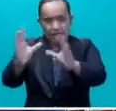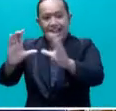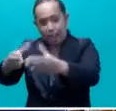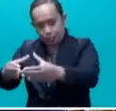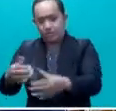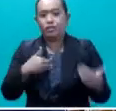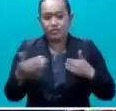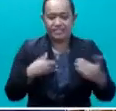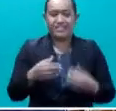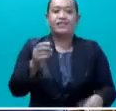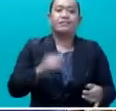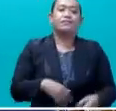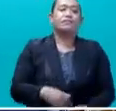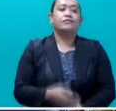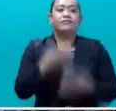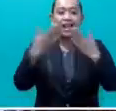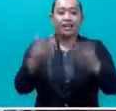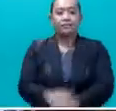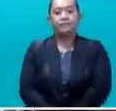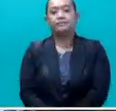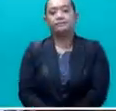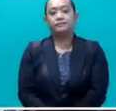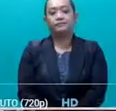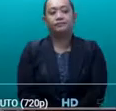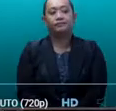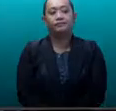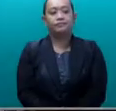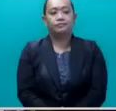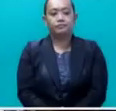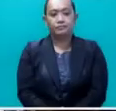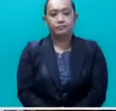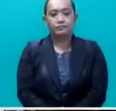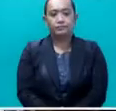and the University of the South Pacific. No, principal. All right, thank you.